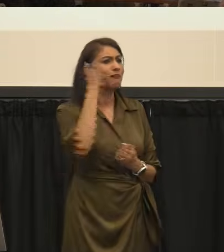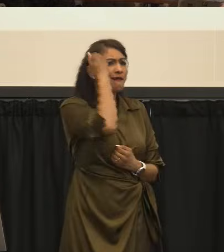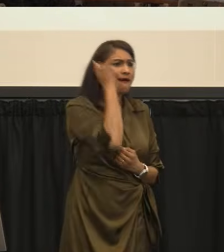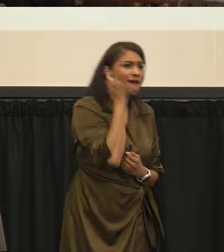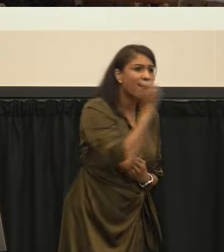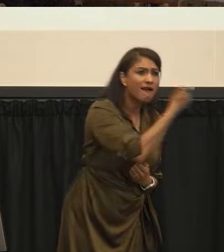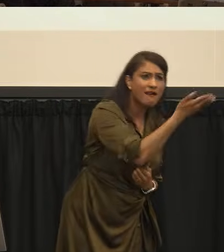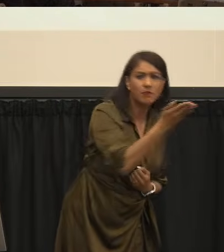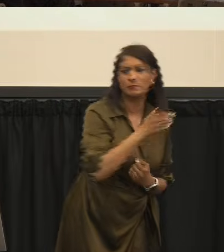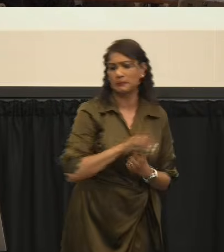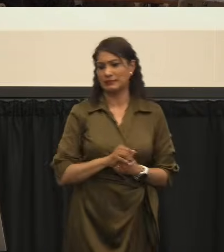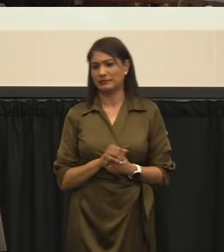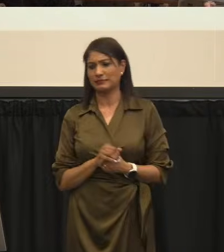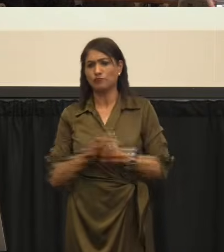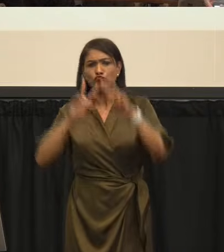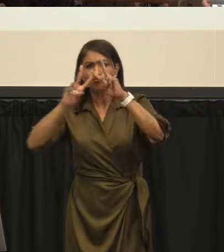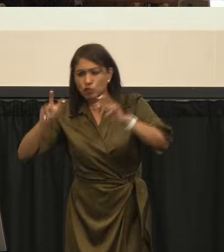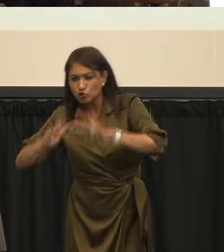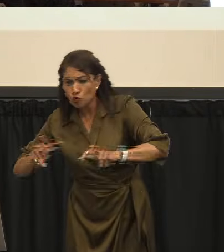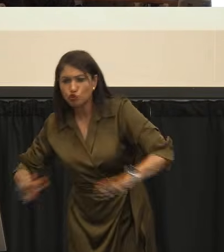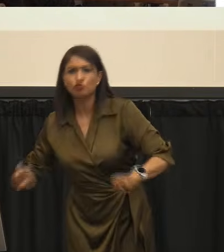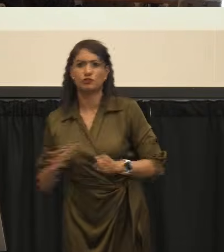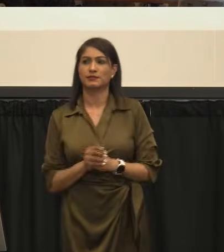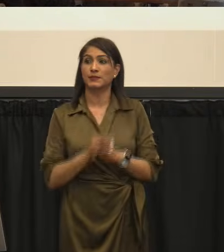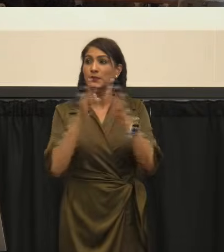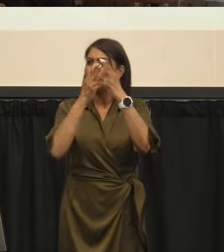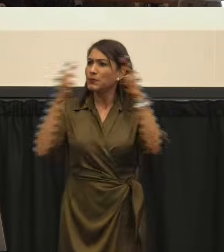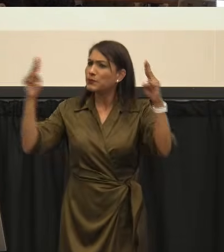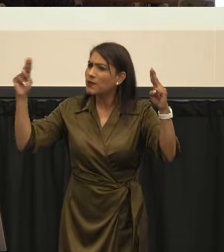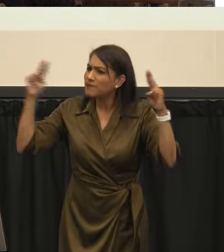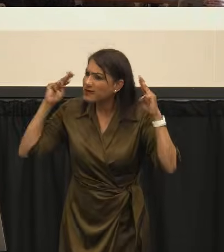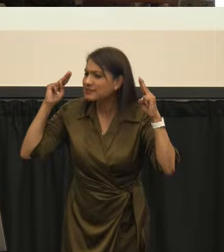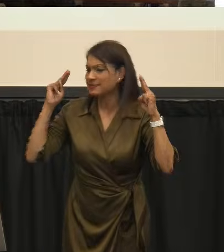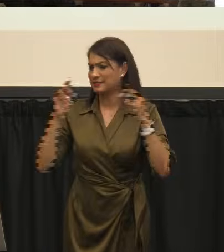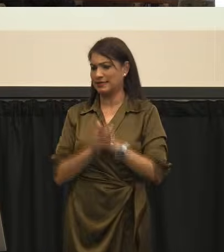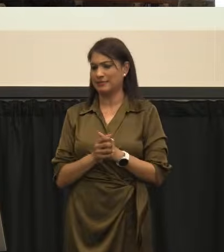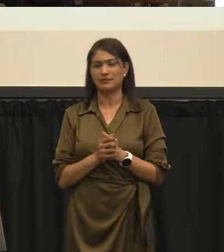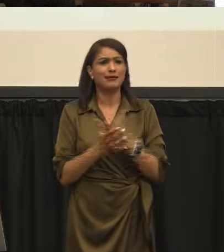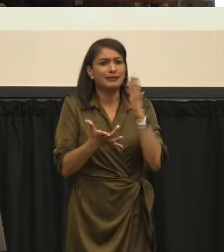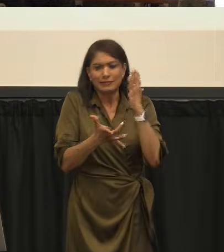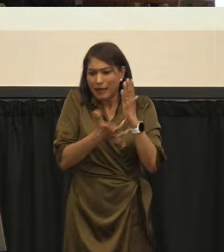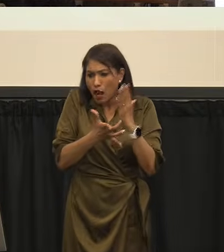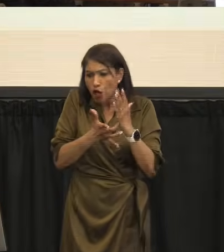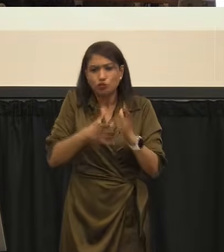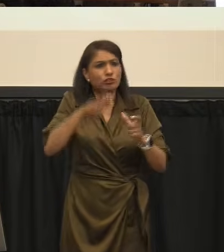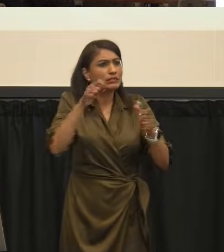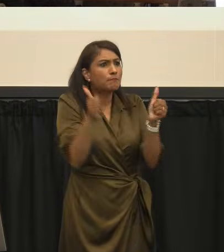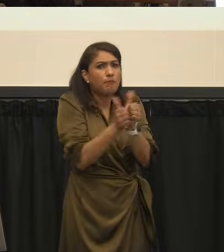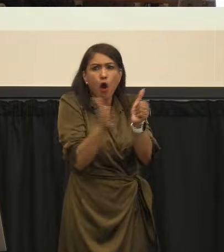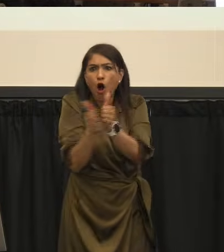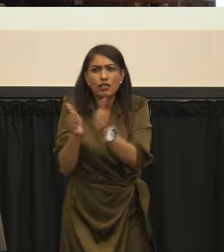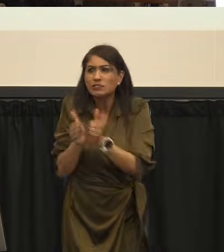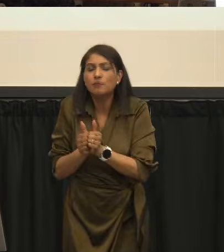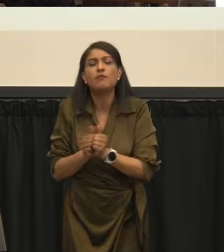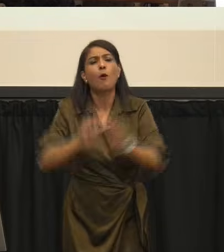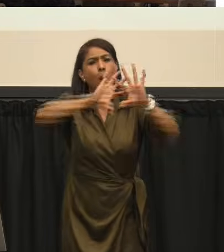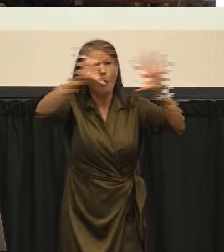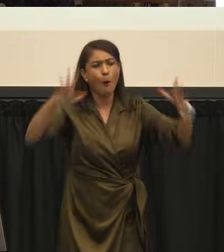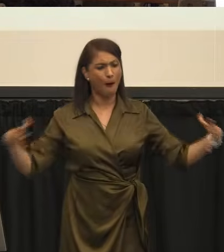deaf organizations, government, researchers, universities, and our partners in technology.